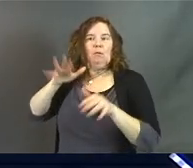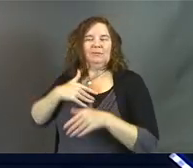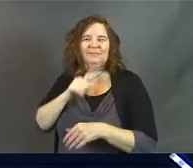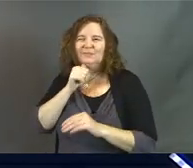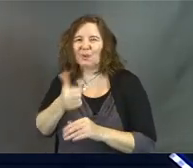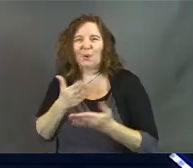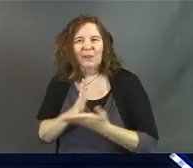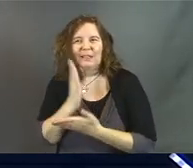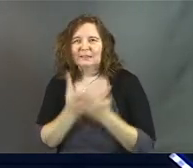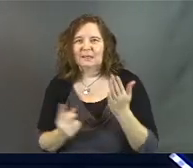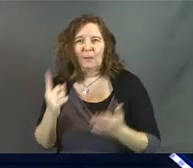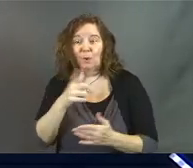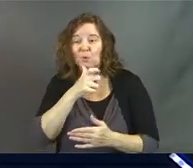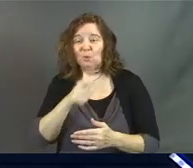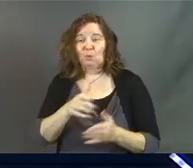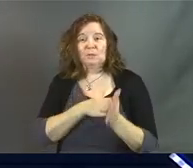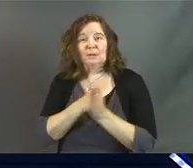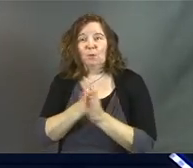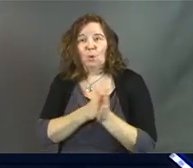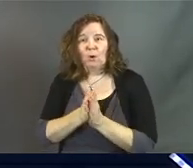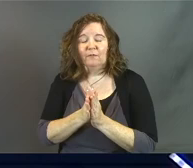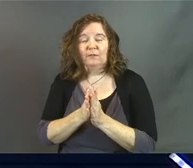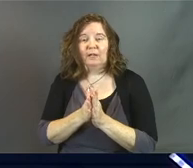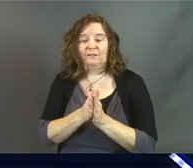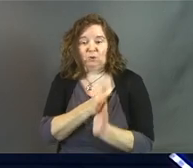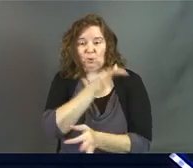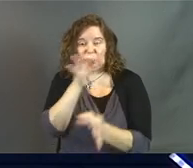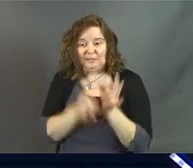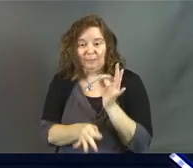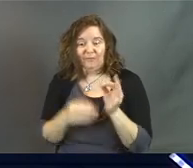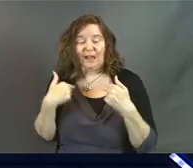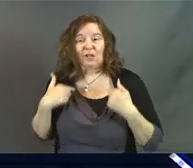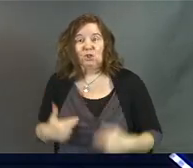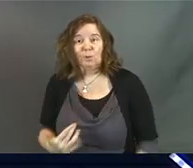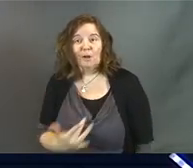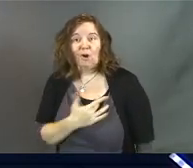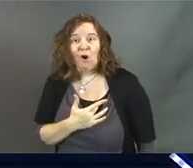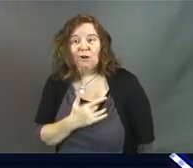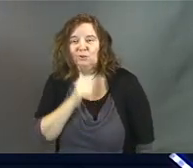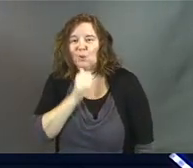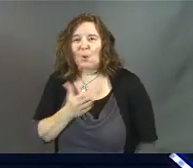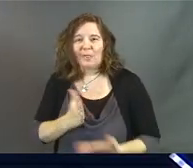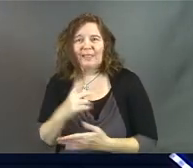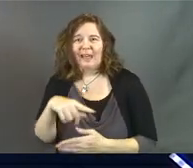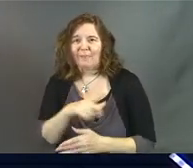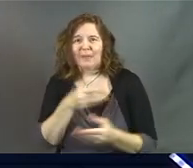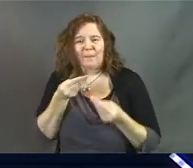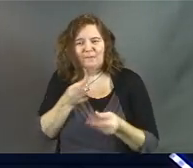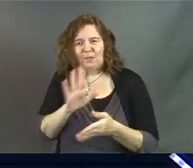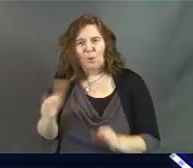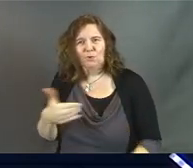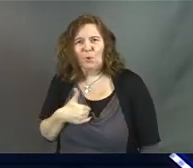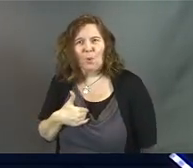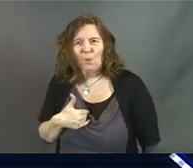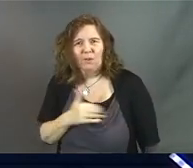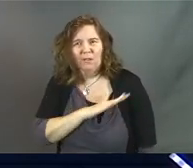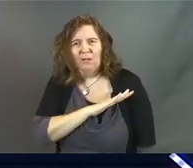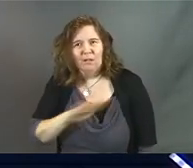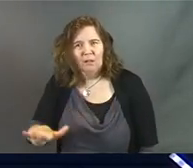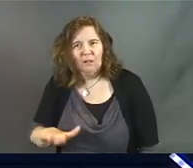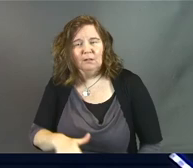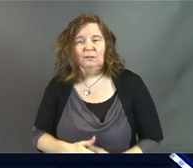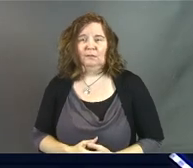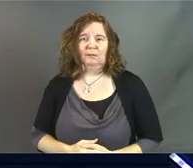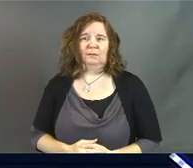Do not let someone who is motivated to oversimplify human hearts, do not let them feed your soul.